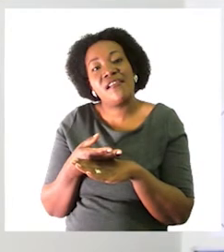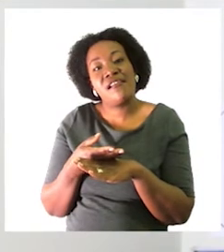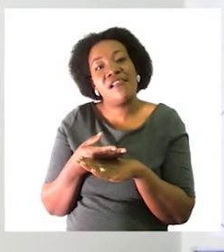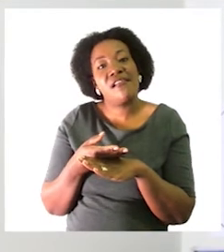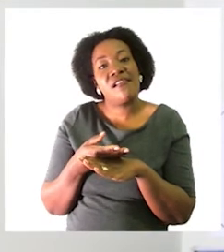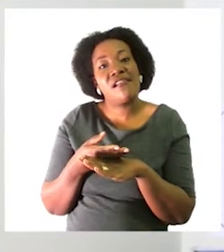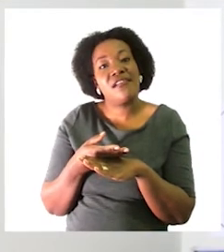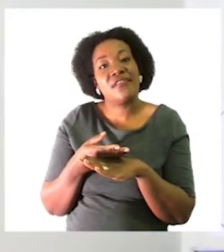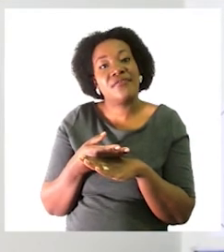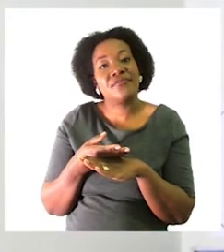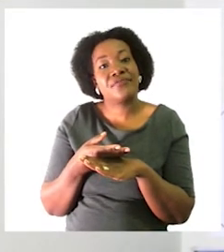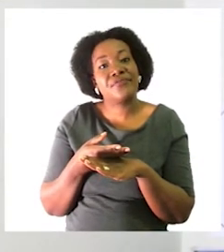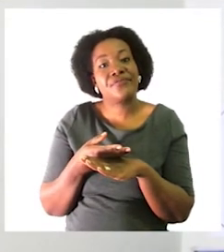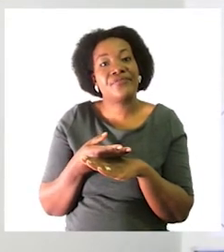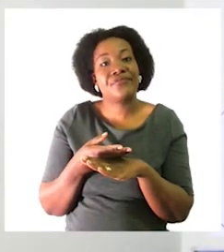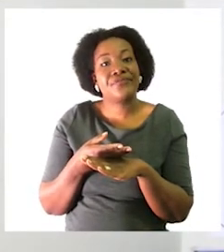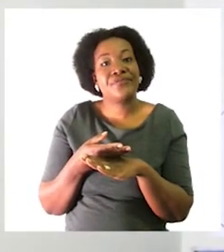An example, pardon me.